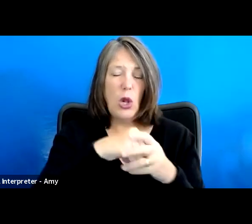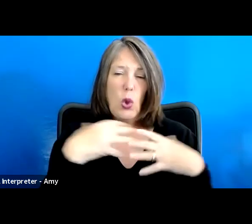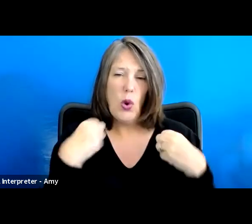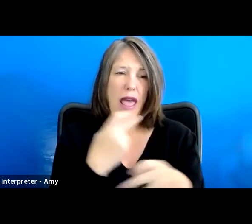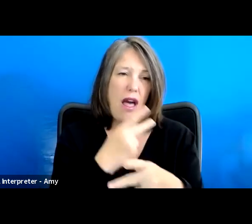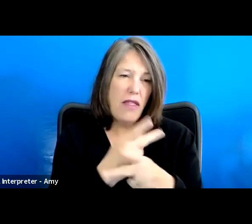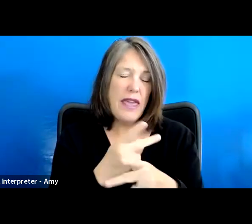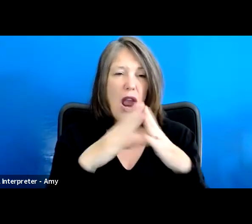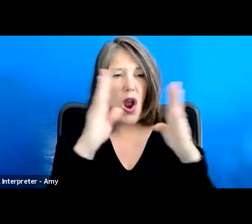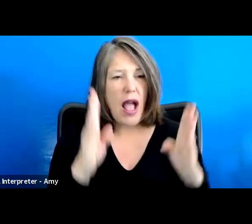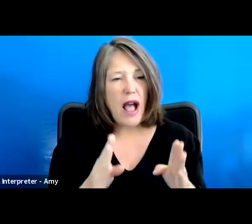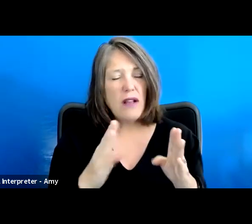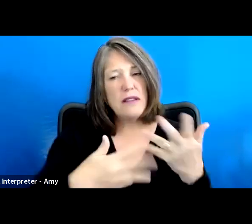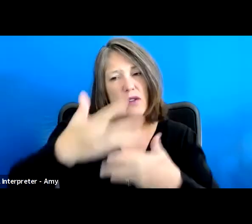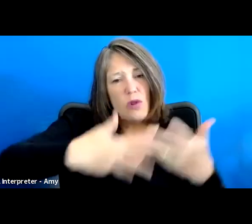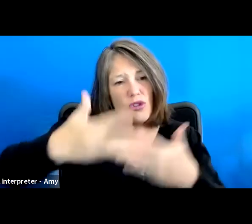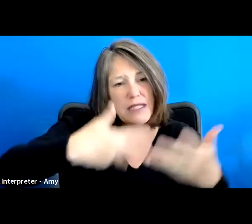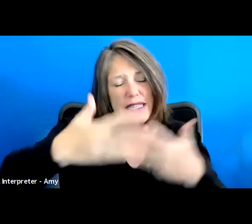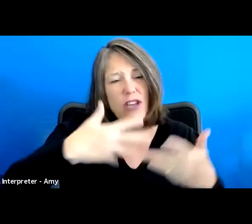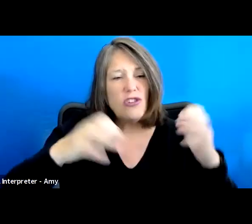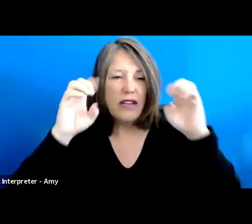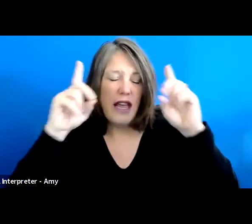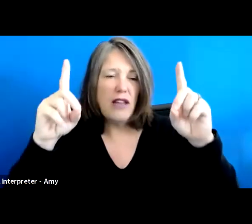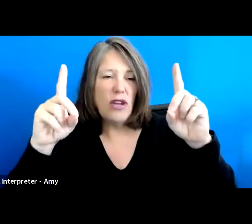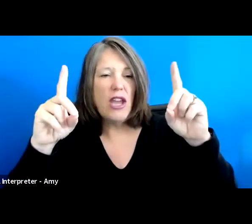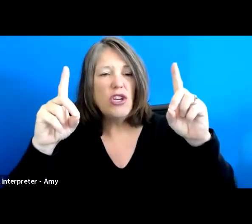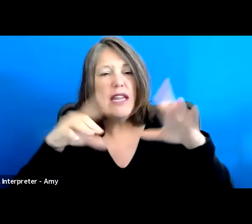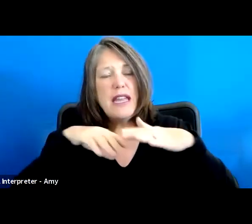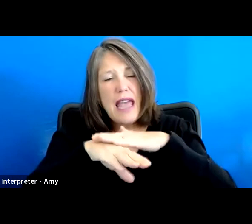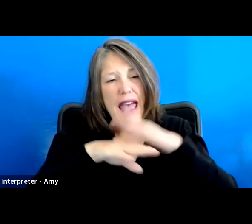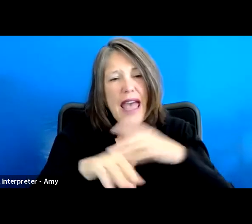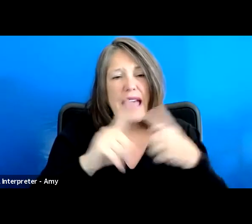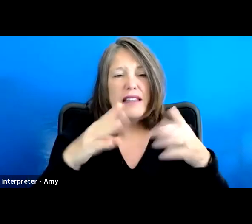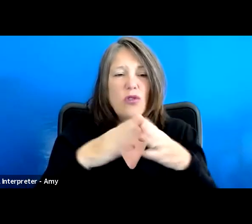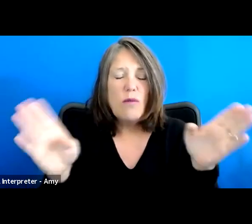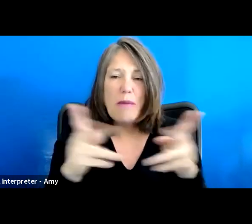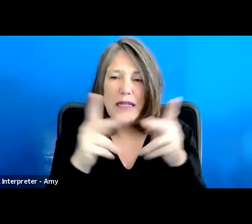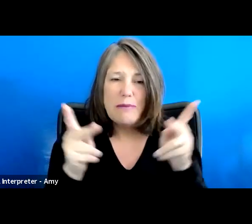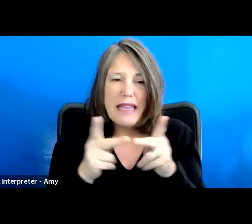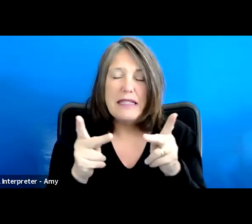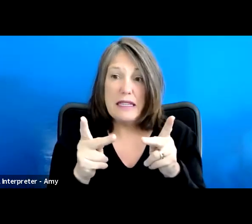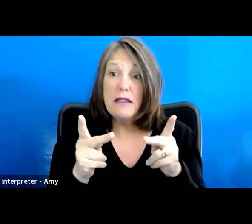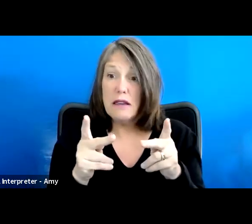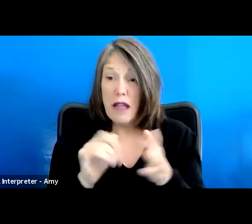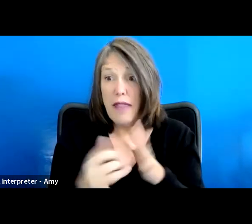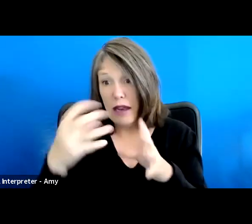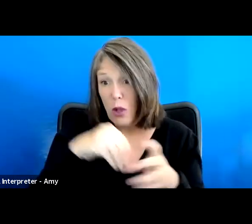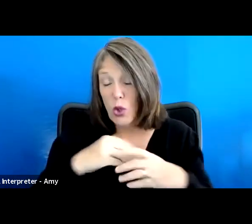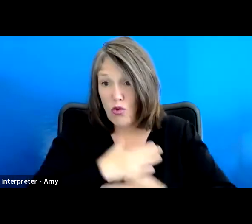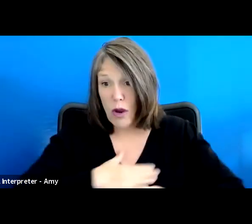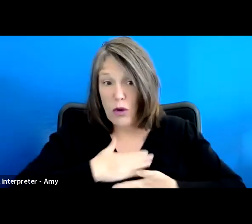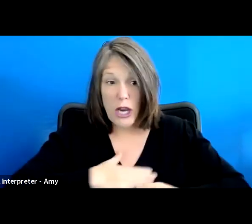healthcare, housing, socialization, education, access to public spaces, which also